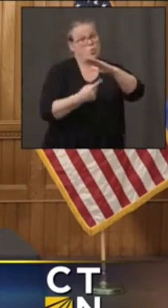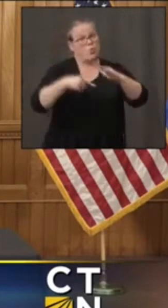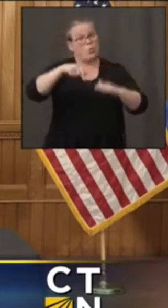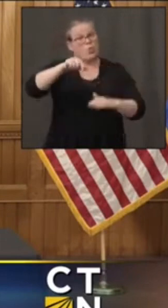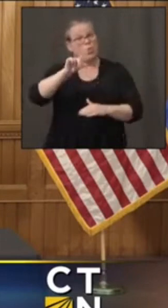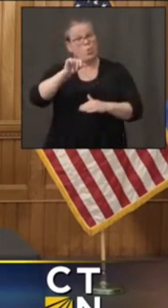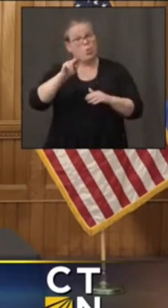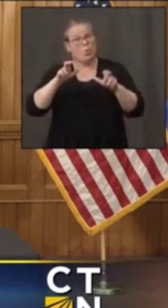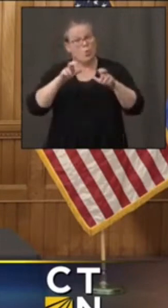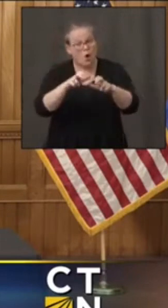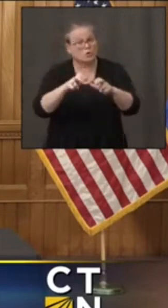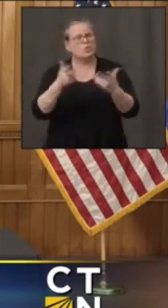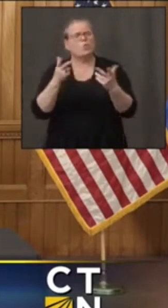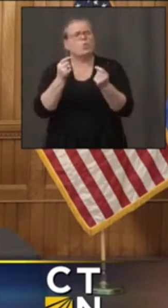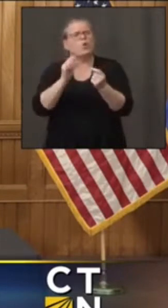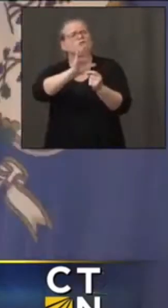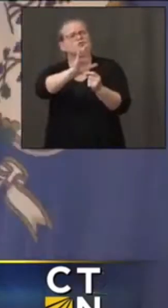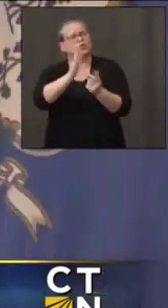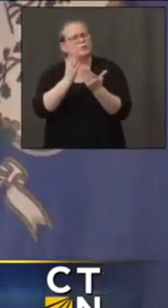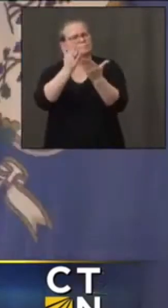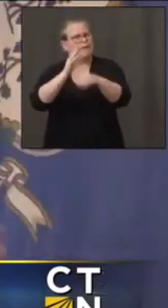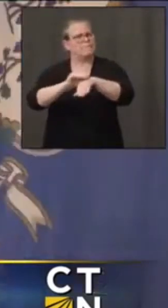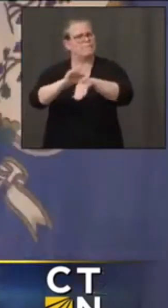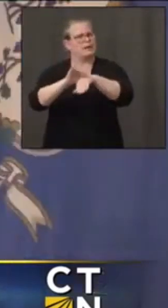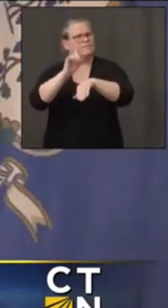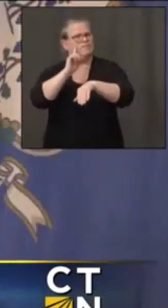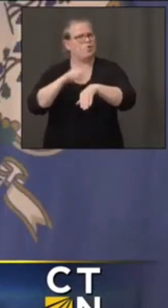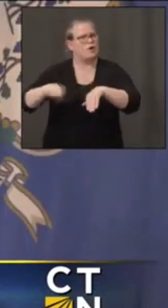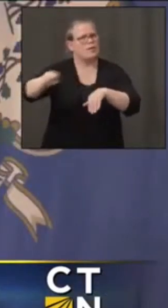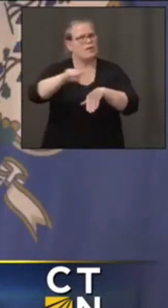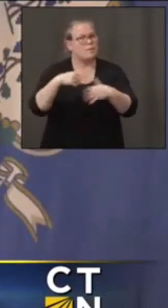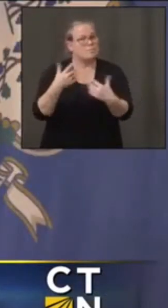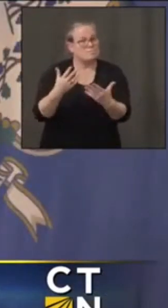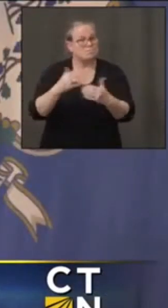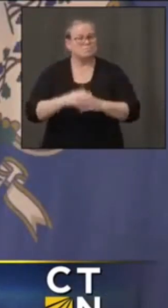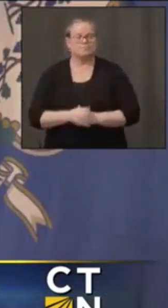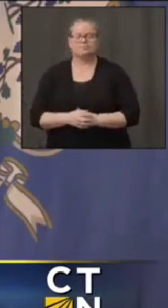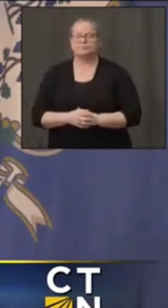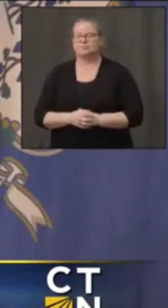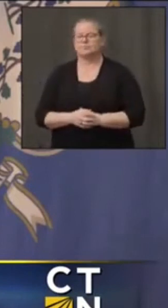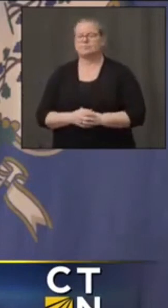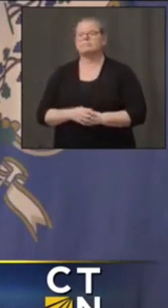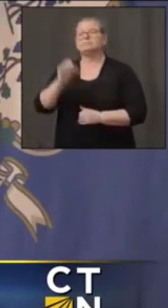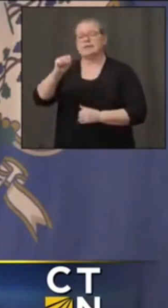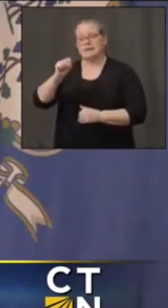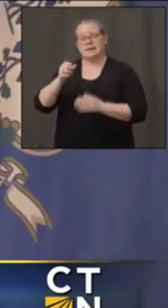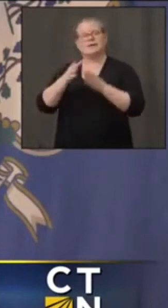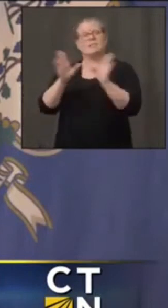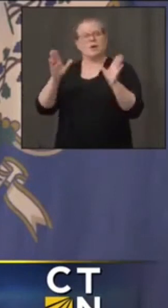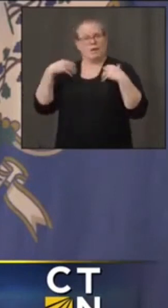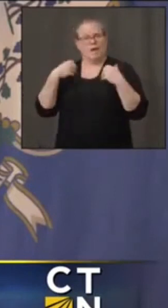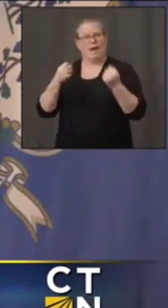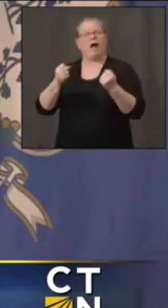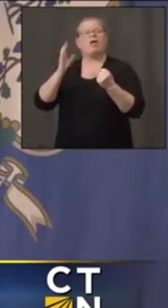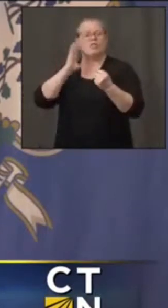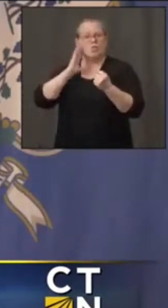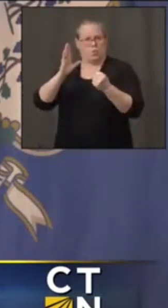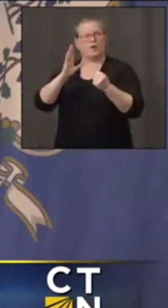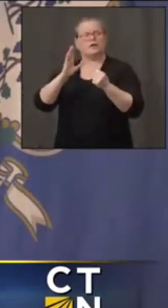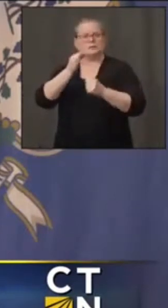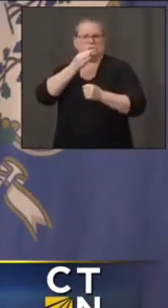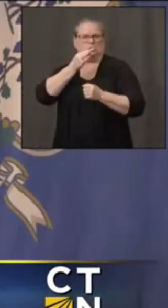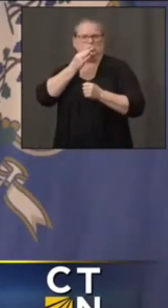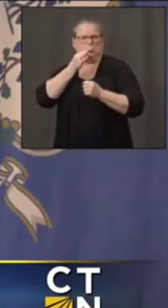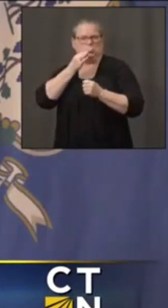folks. Yeah, Public Health will be issuing that guidance. Josh and Paul are dealing with our counterparts in our neighboring states